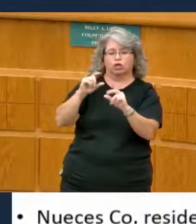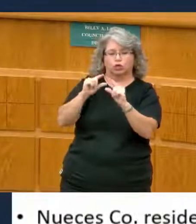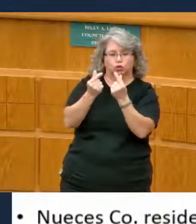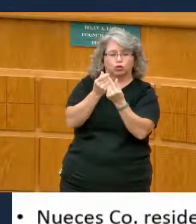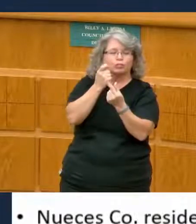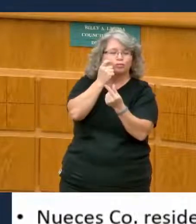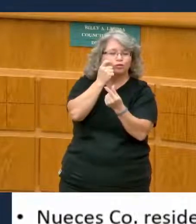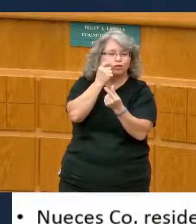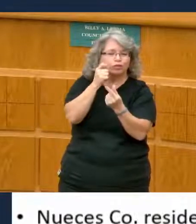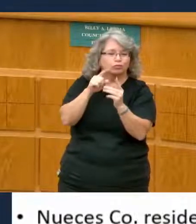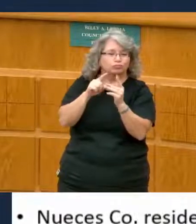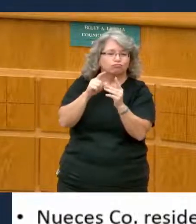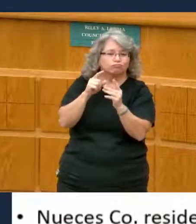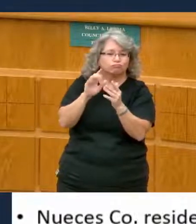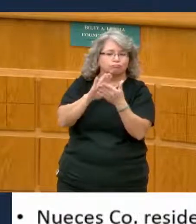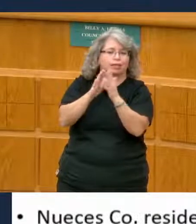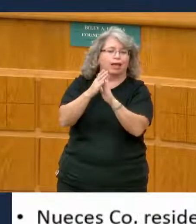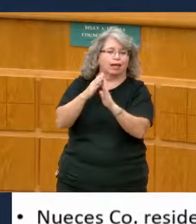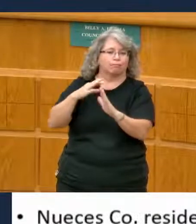to get vaccinated.